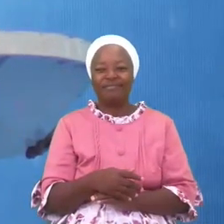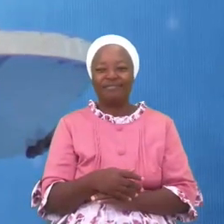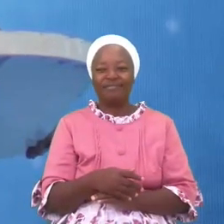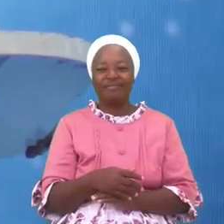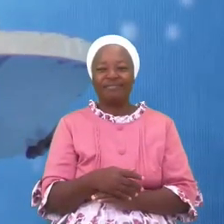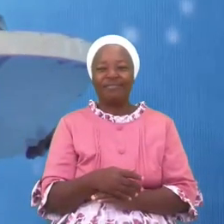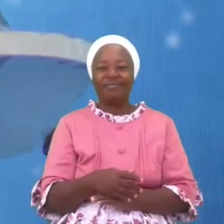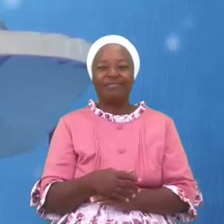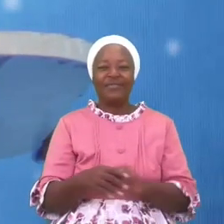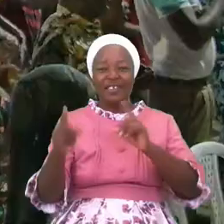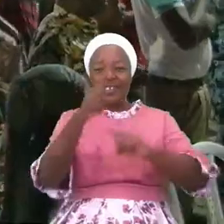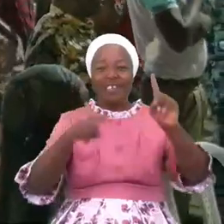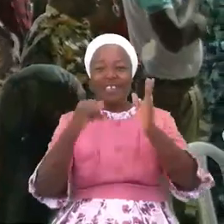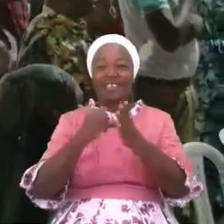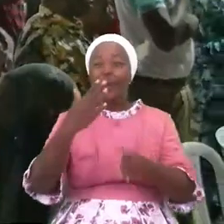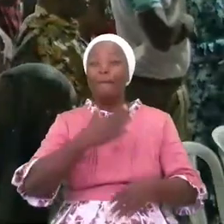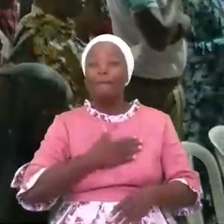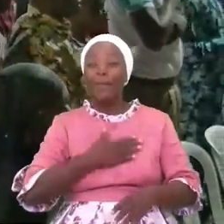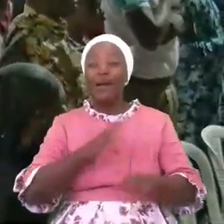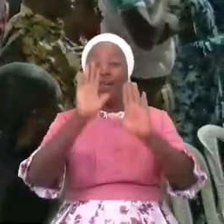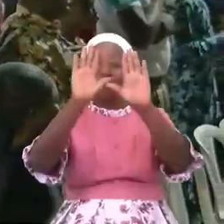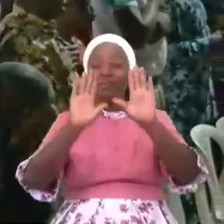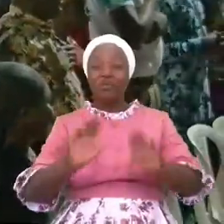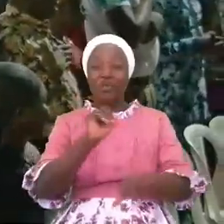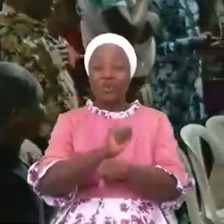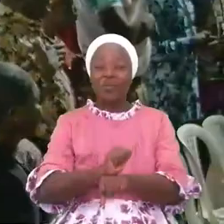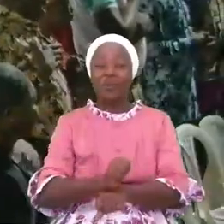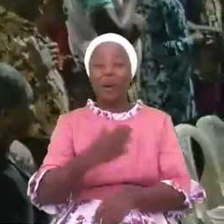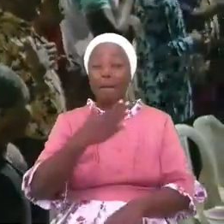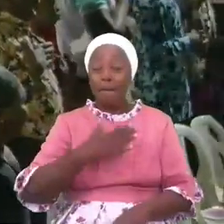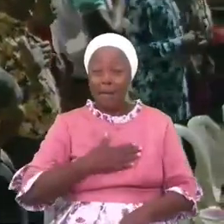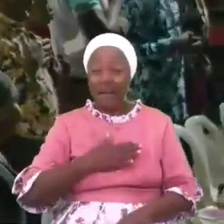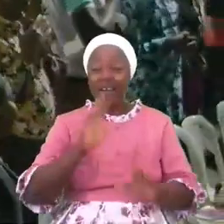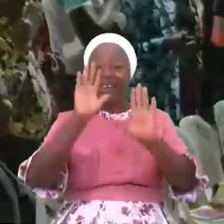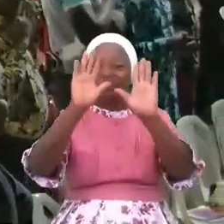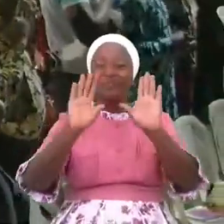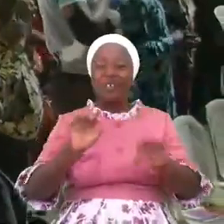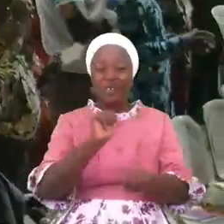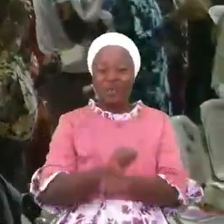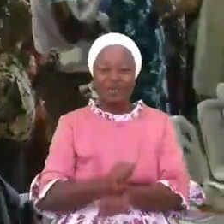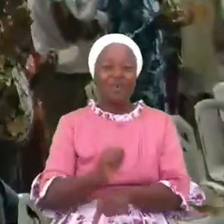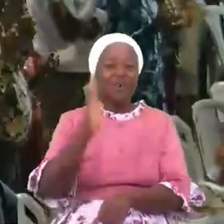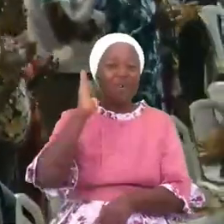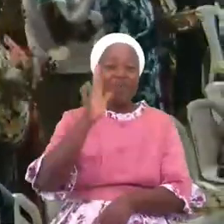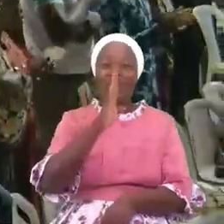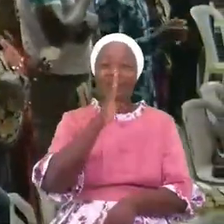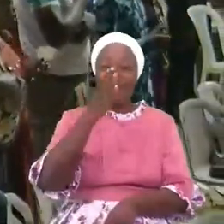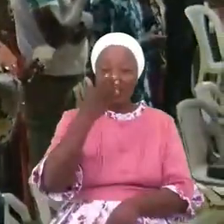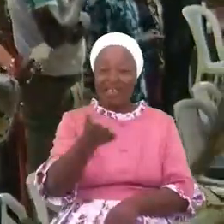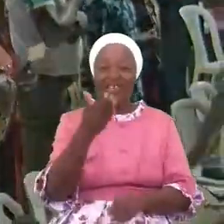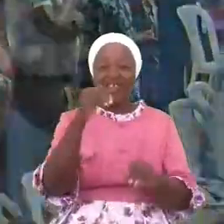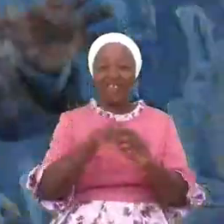My miracle will be there in Jesus' name.